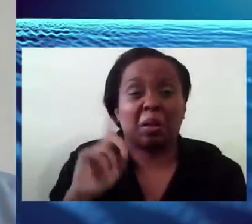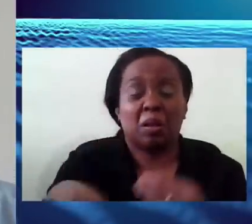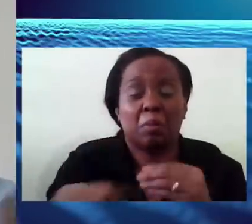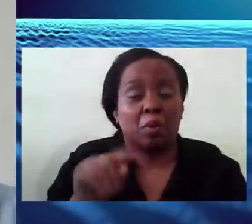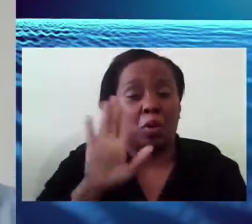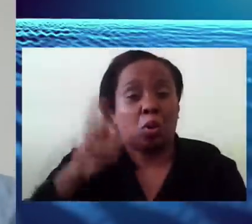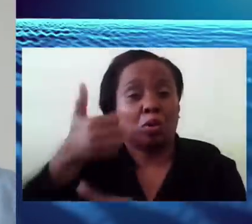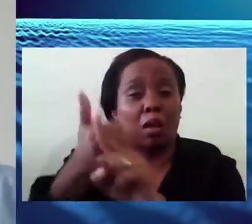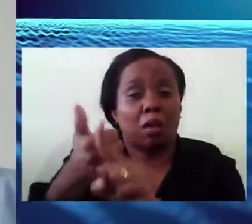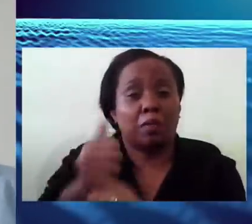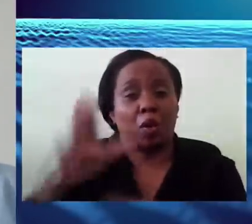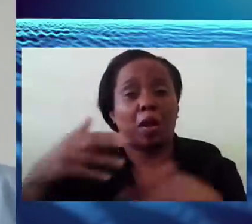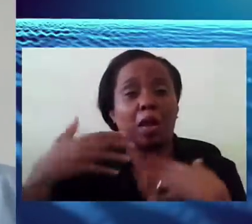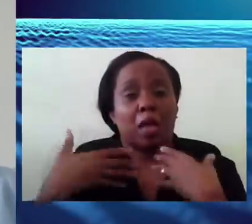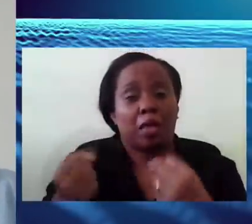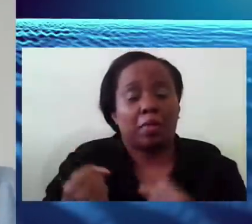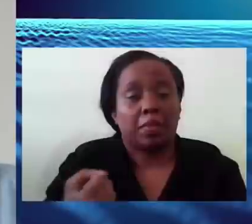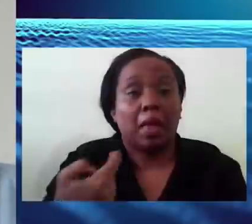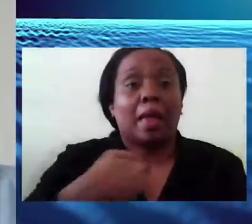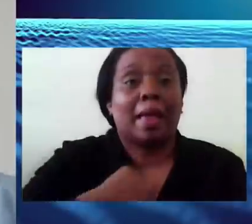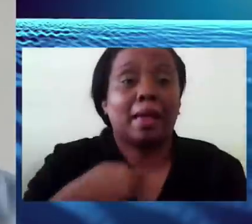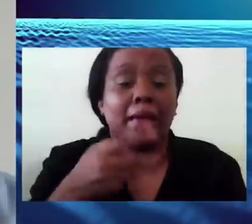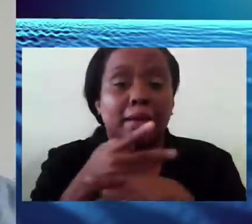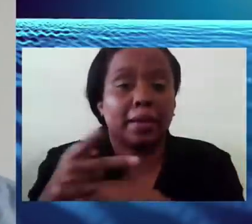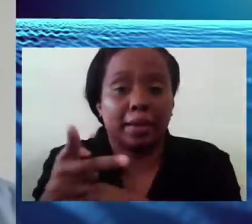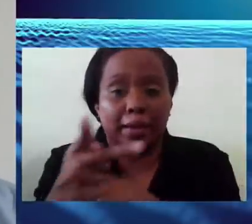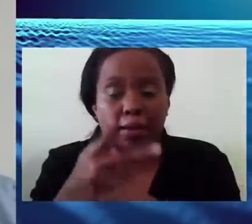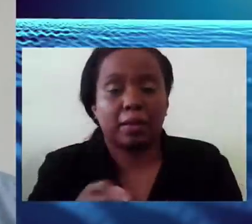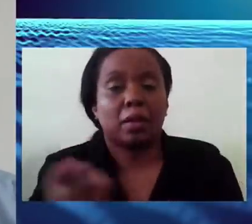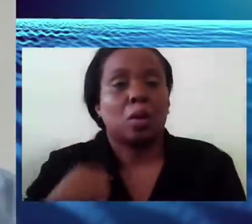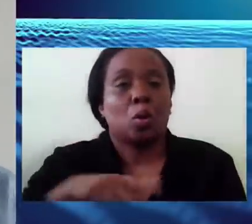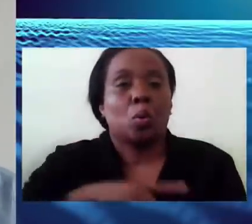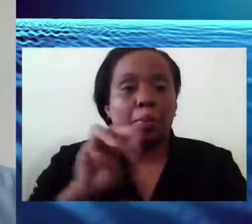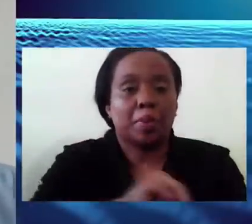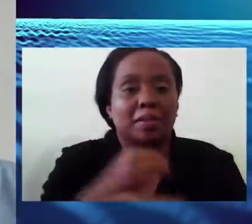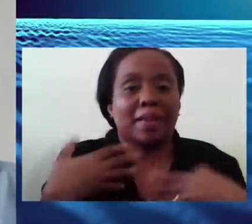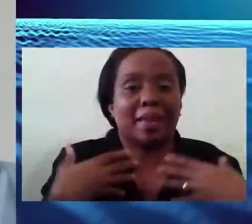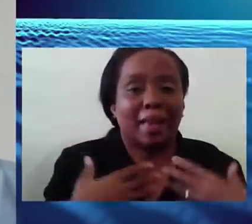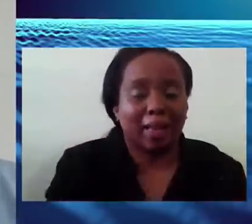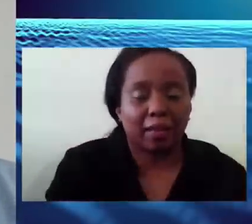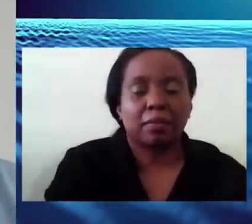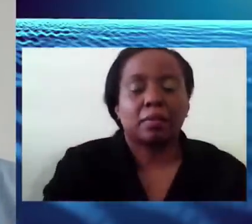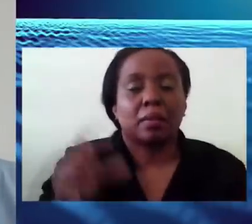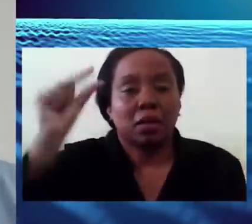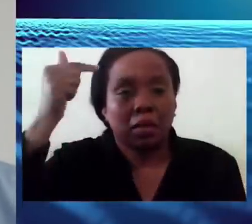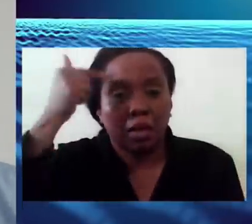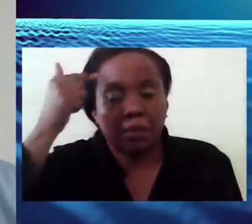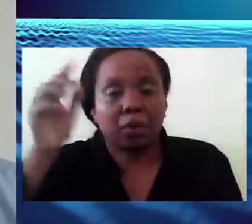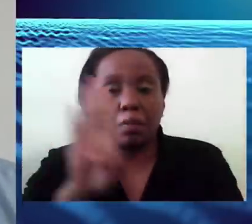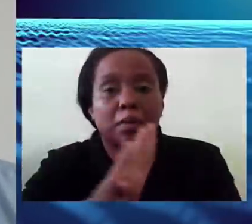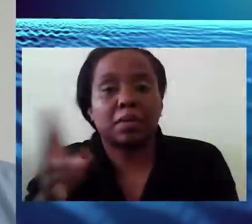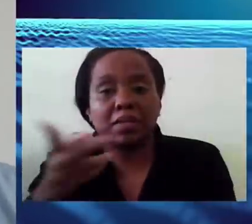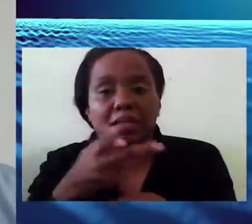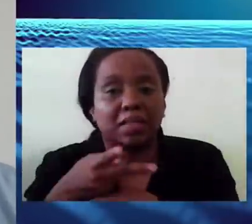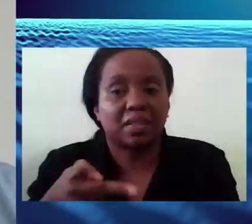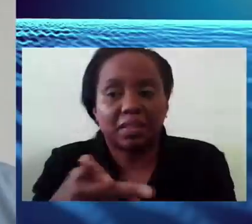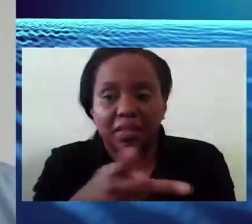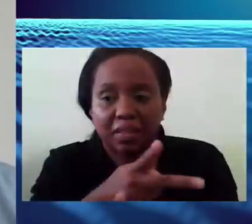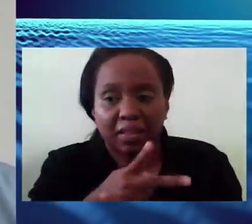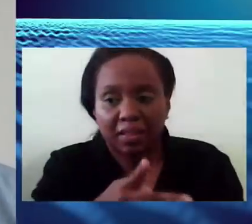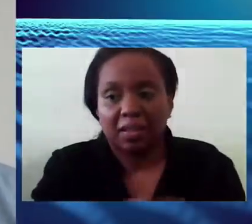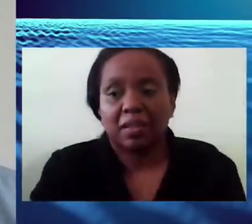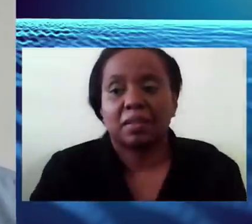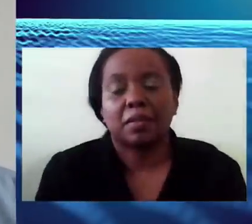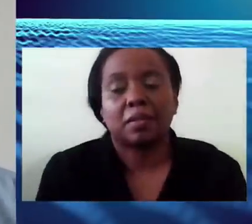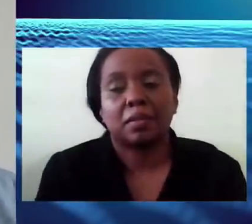well-being, I care. The Ministry of Health cares. The government of Barbados, we care. And so we